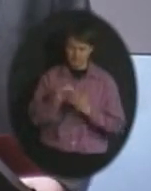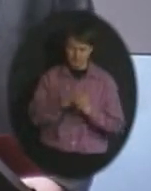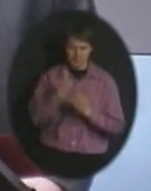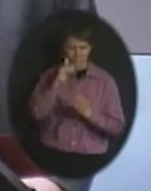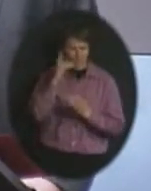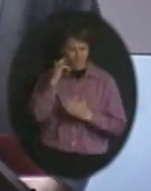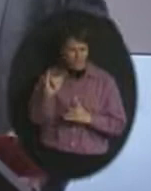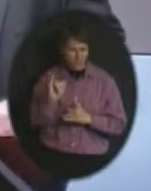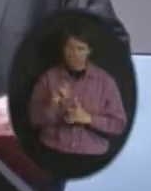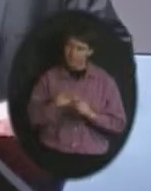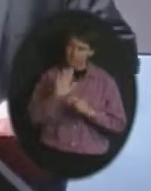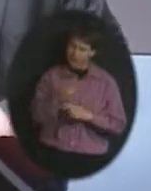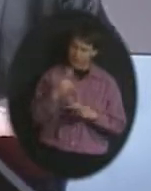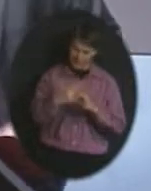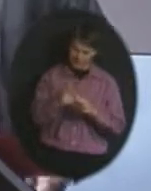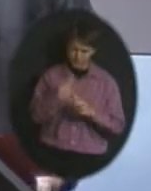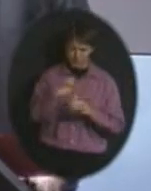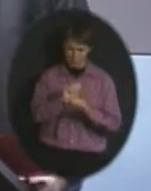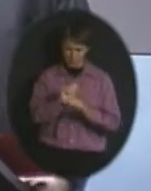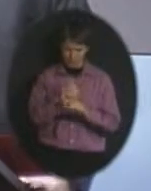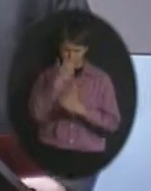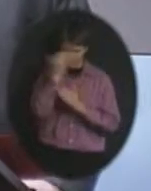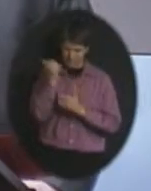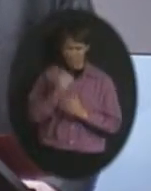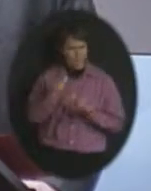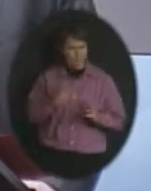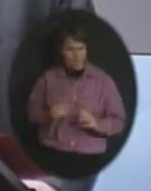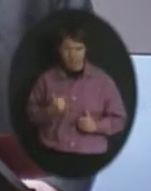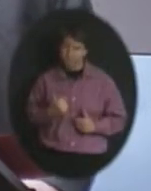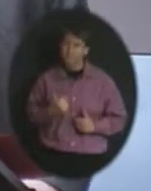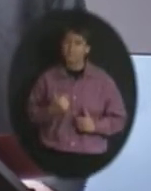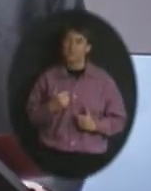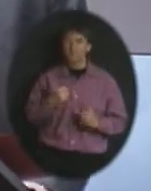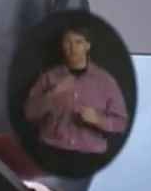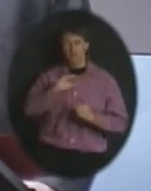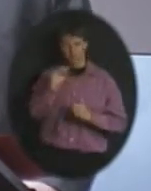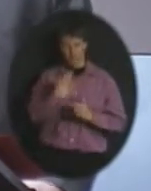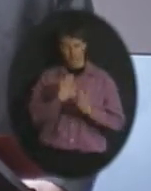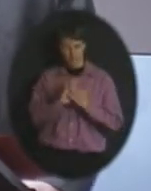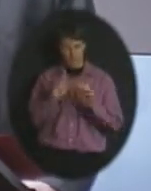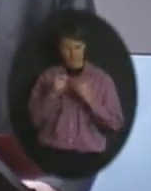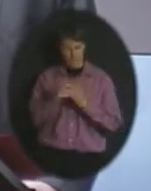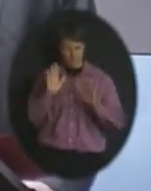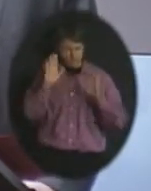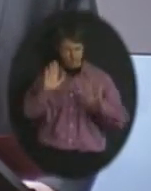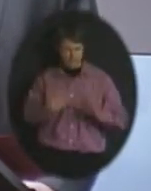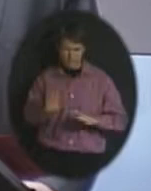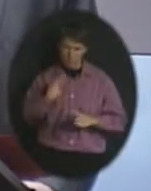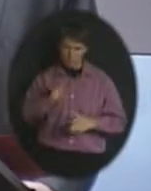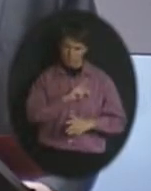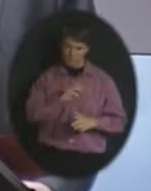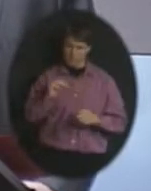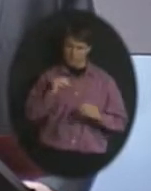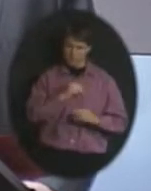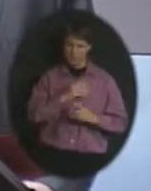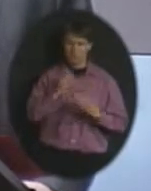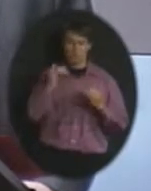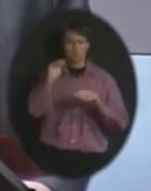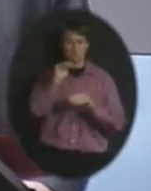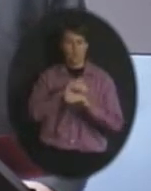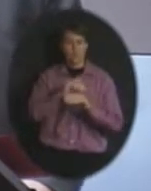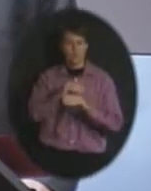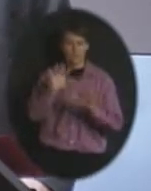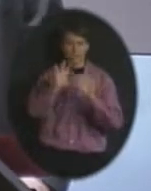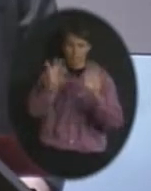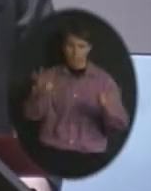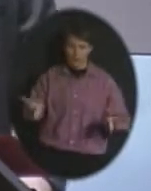ever be forgotten. The Olathe School District has a rich legacy of wonderful board members. And so tonight we are unveiling a framed